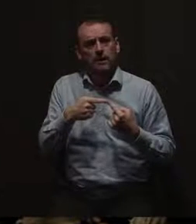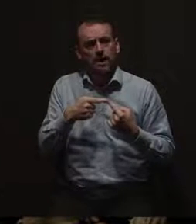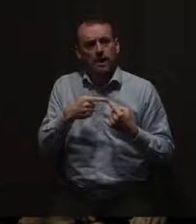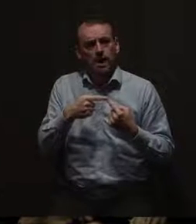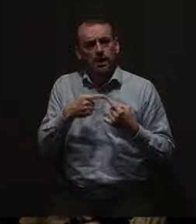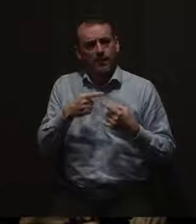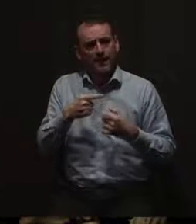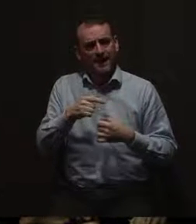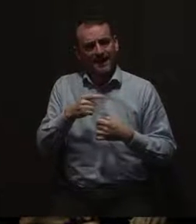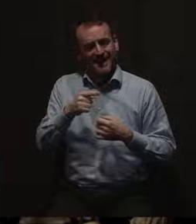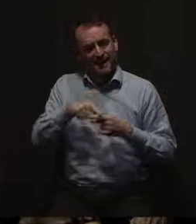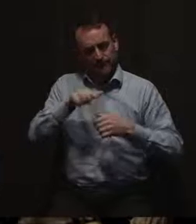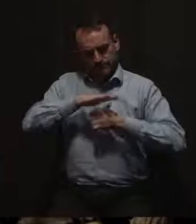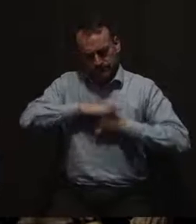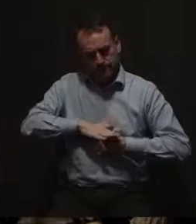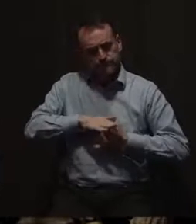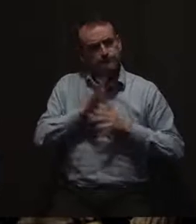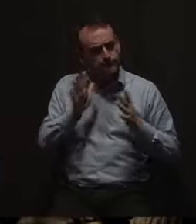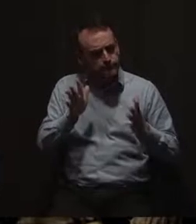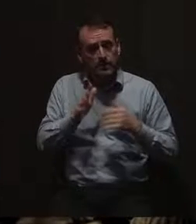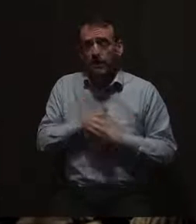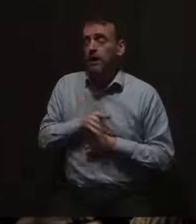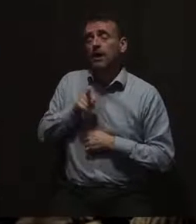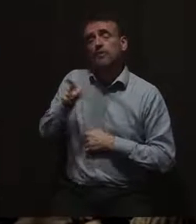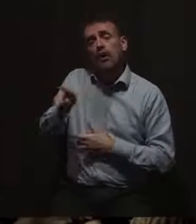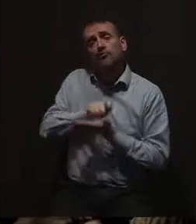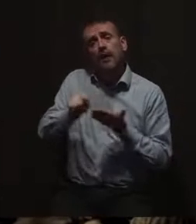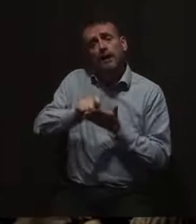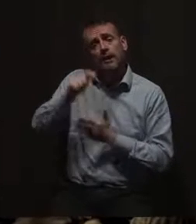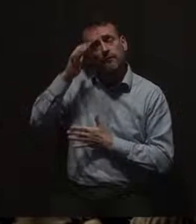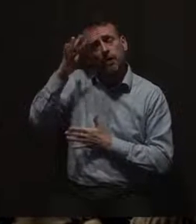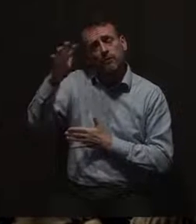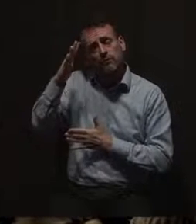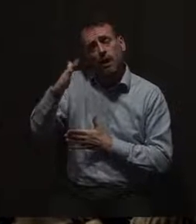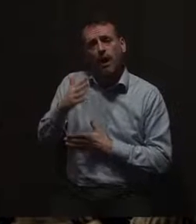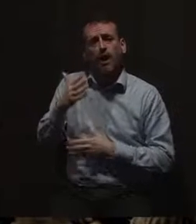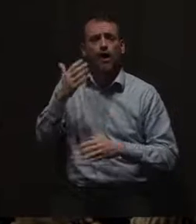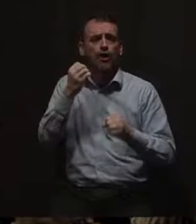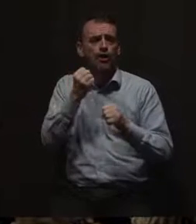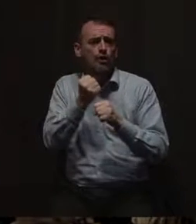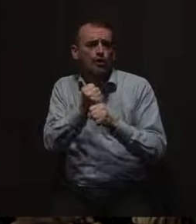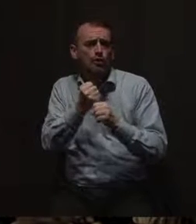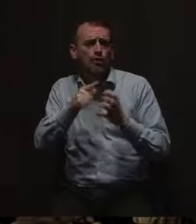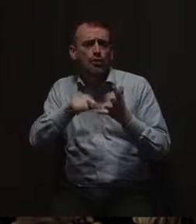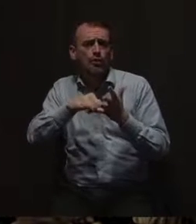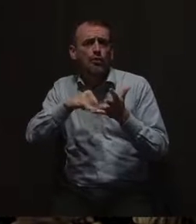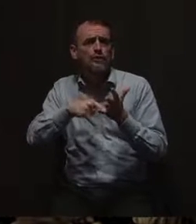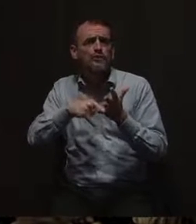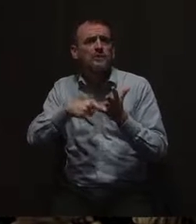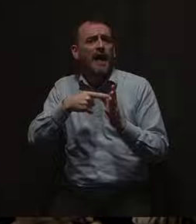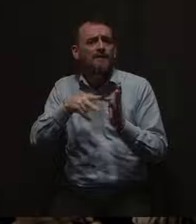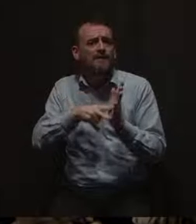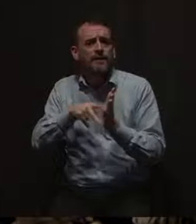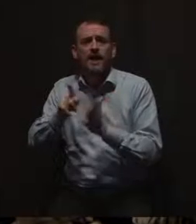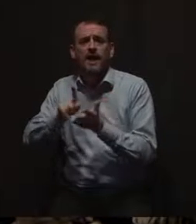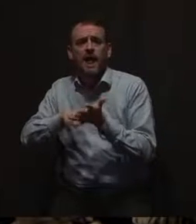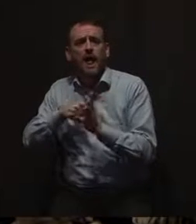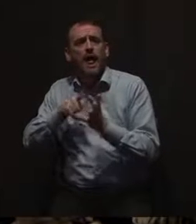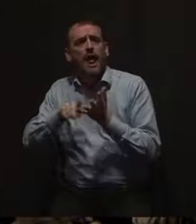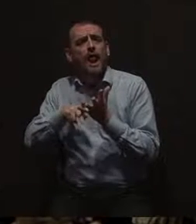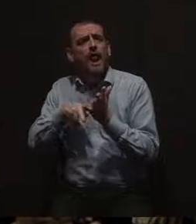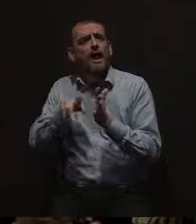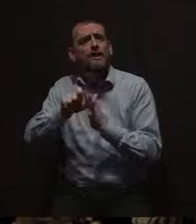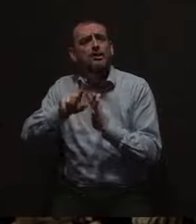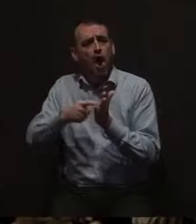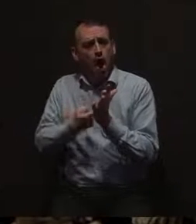writer and anarchist Gustav Landauer once said, the most revolutionary act is to treat the people we love